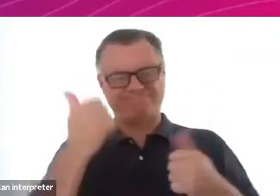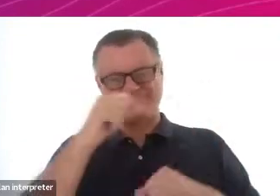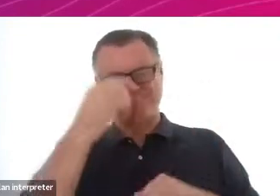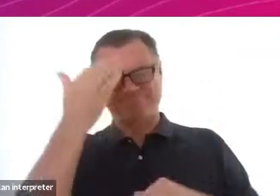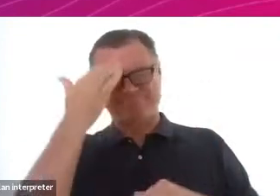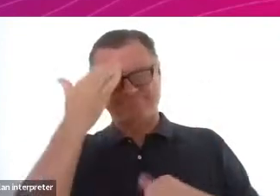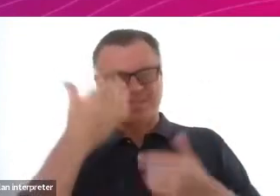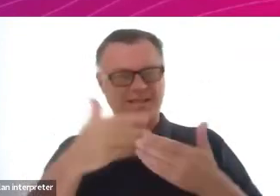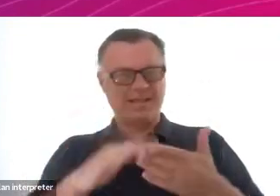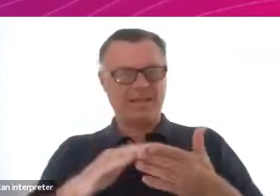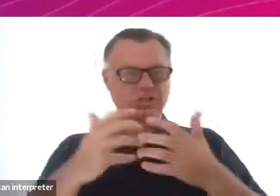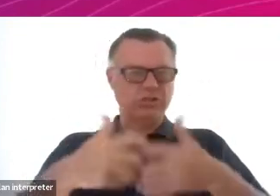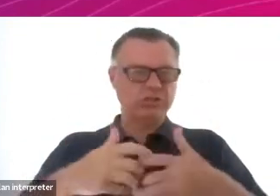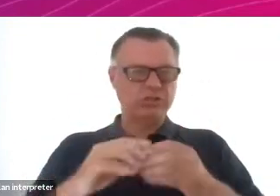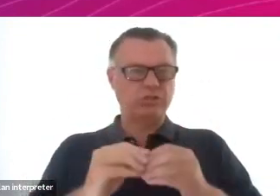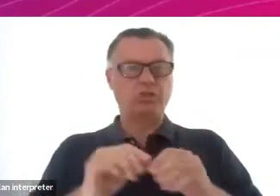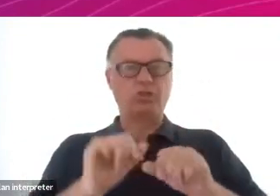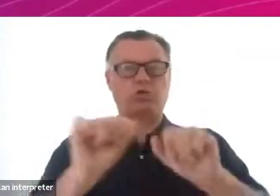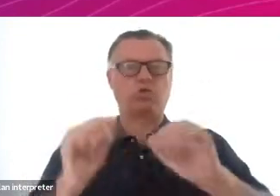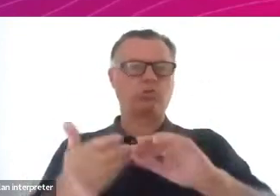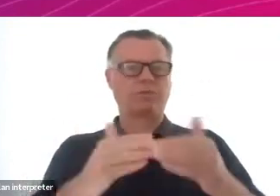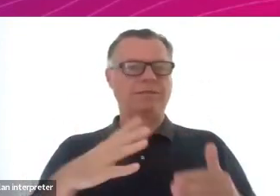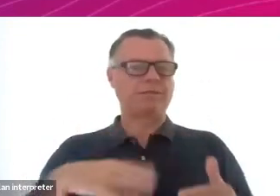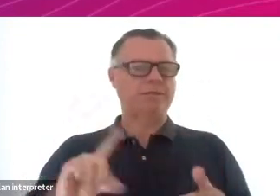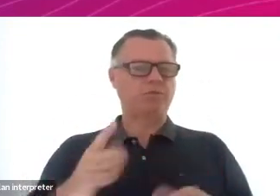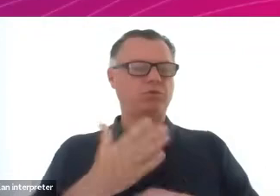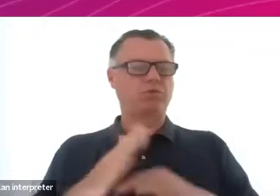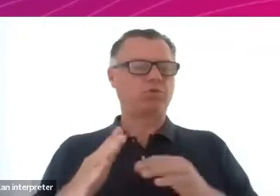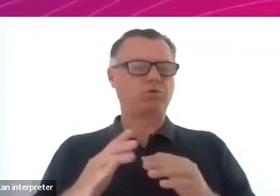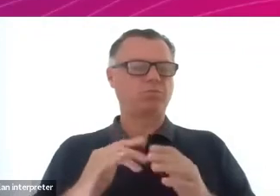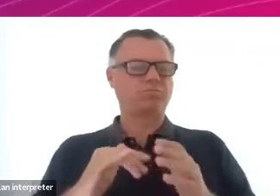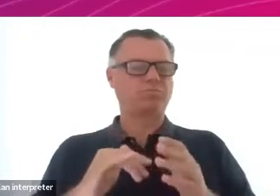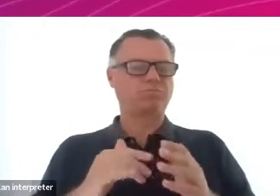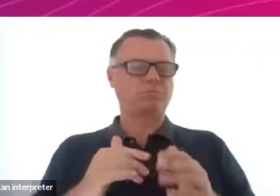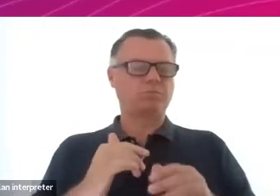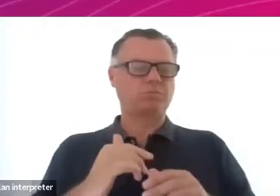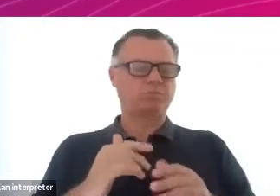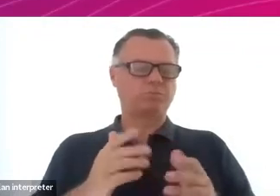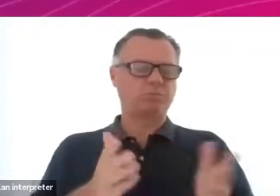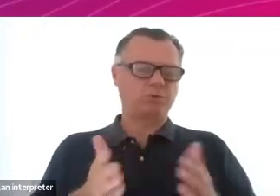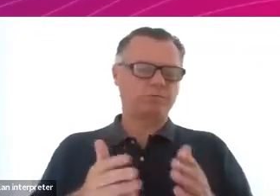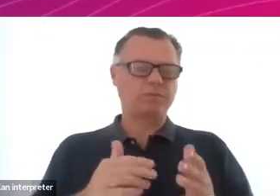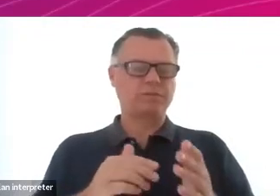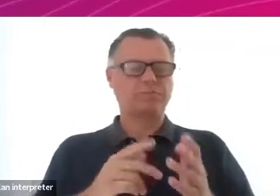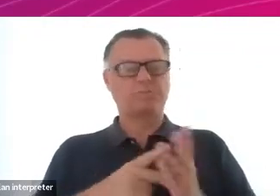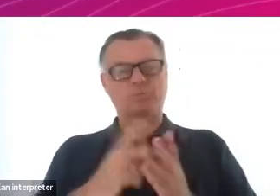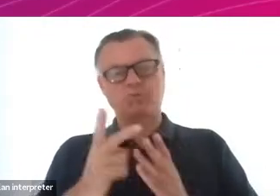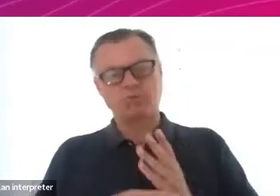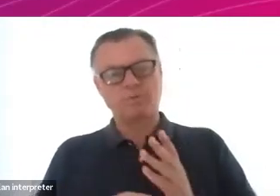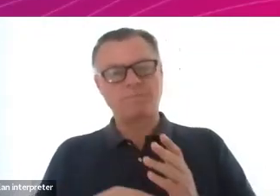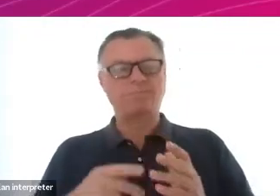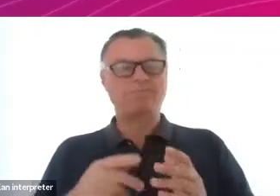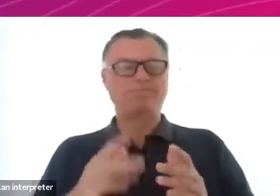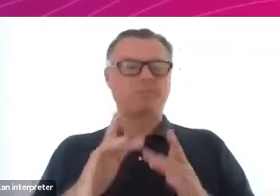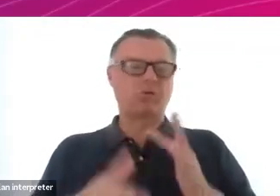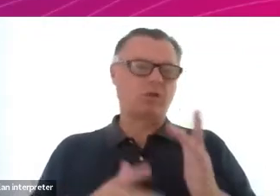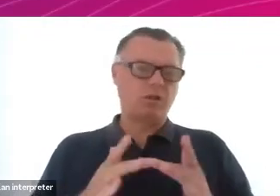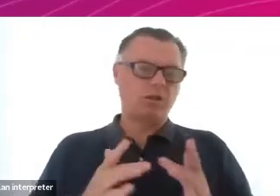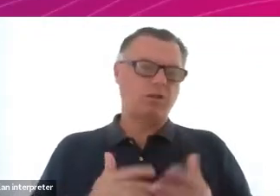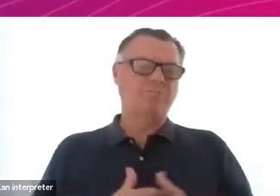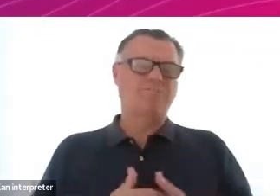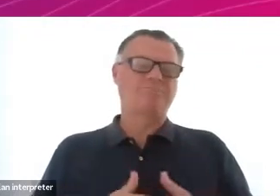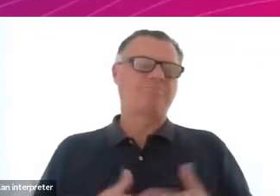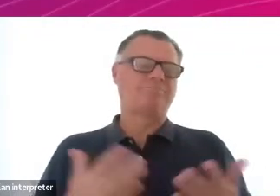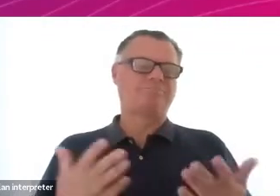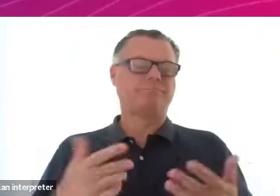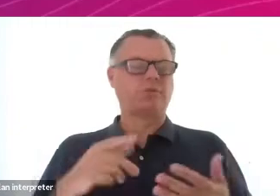at what's needed in your communities. So each of you obviously began with an idea, and you've showed such